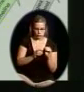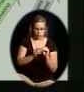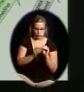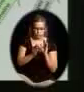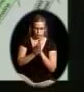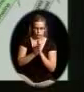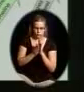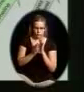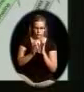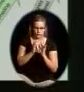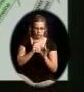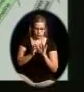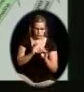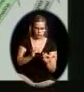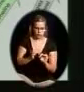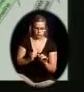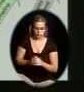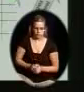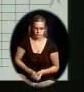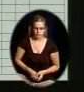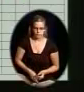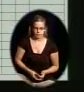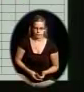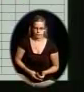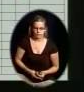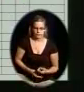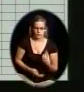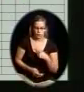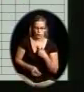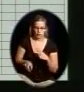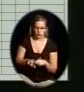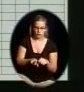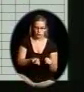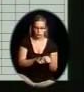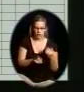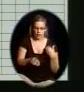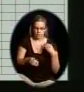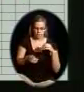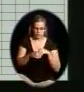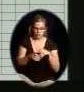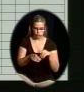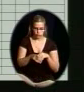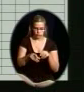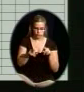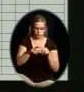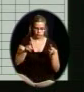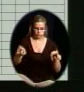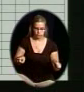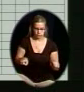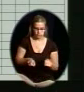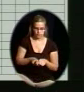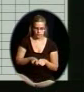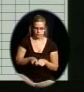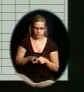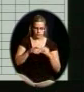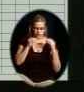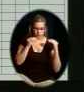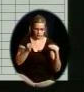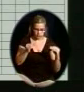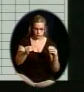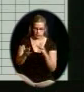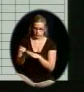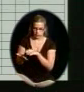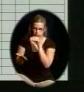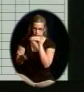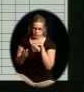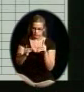for transparency with our other stakeholders. We also have an internal balanced scorecard in the teaching and learning department because